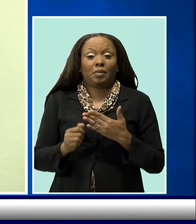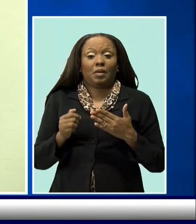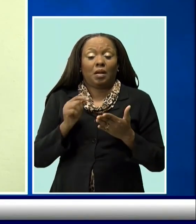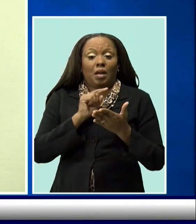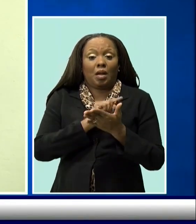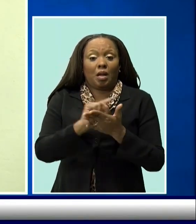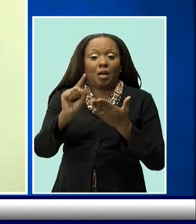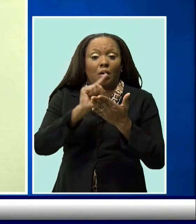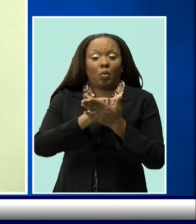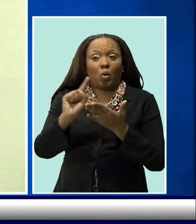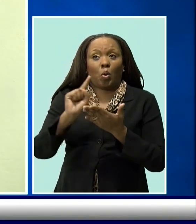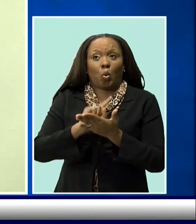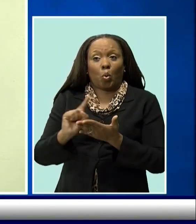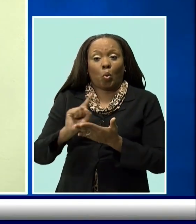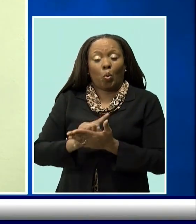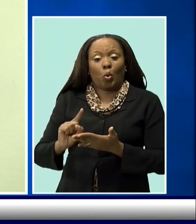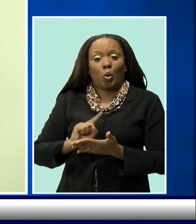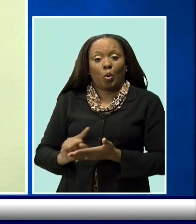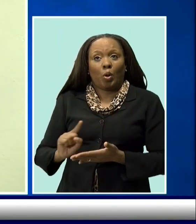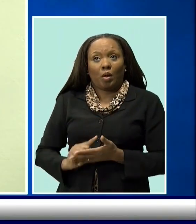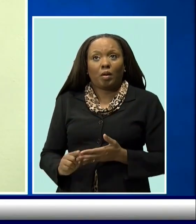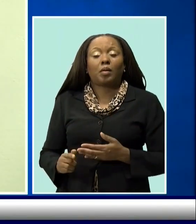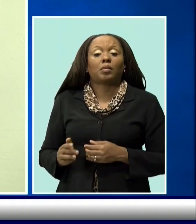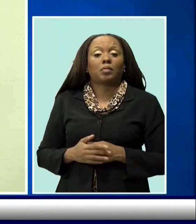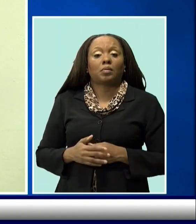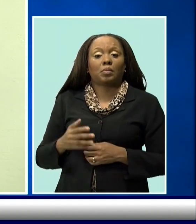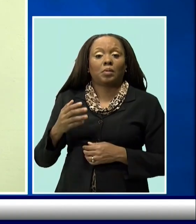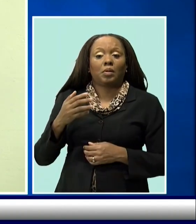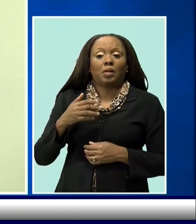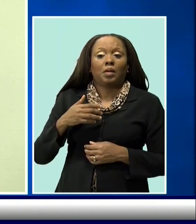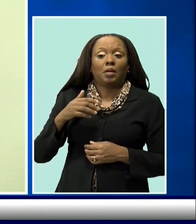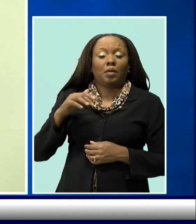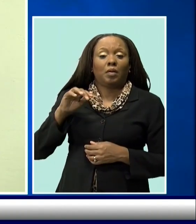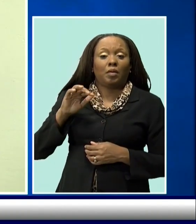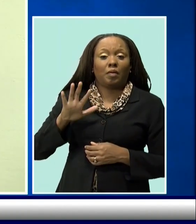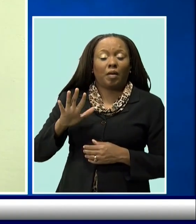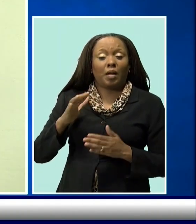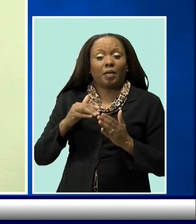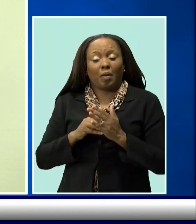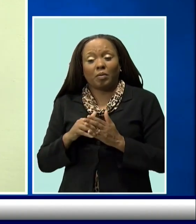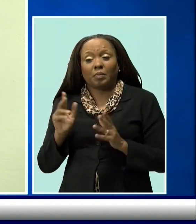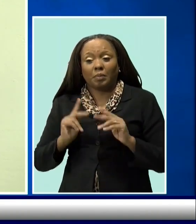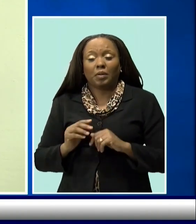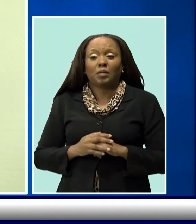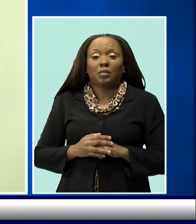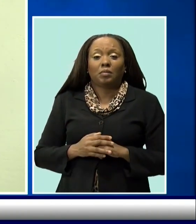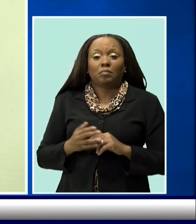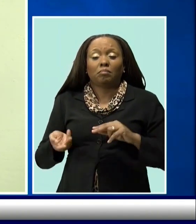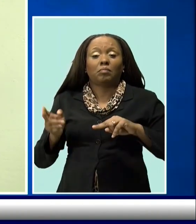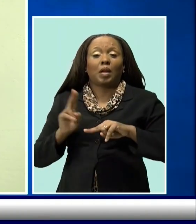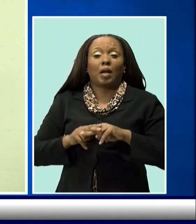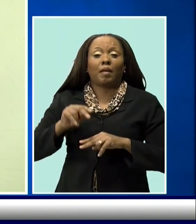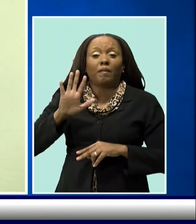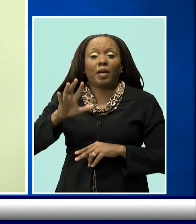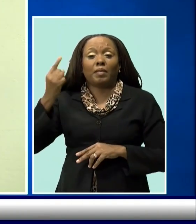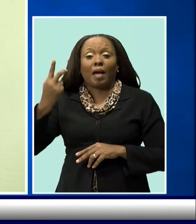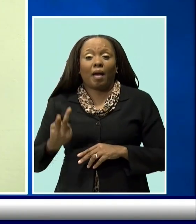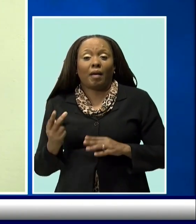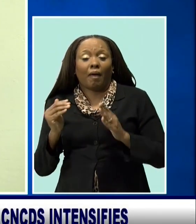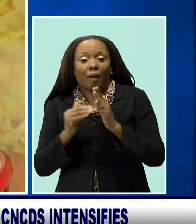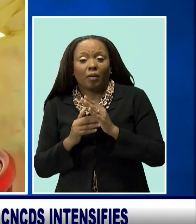gradual increase from about 5,000 going up to 5,500 and then up to